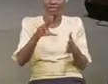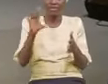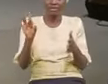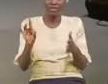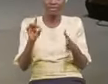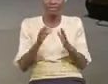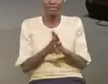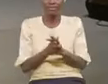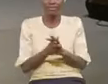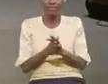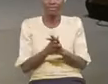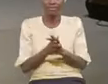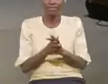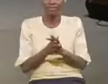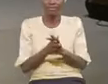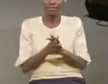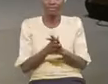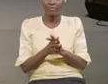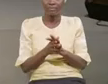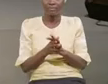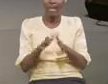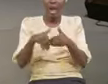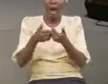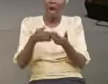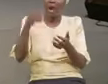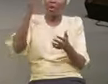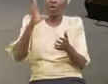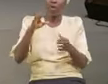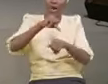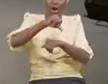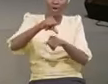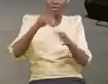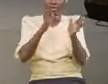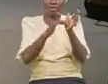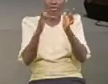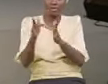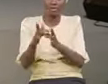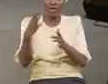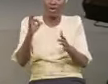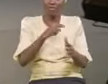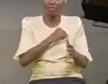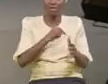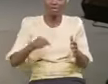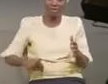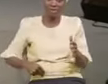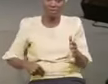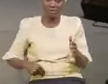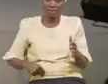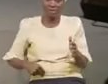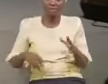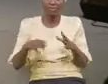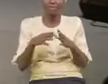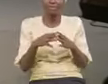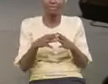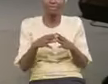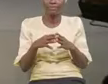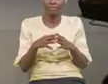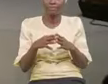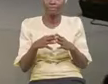Dog, Wota, a walk, Pugubato Vonilia. God anointed Jesus of Nazareth. Unless he